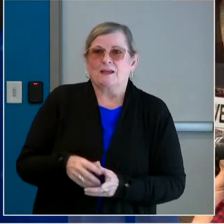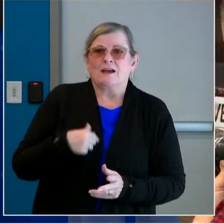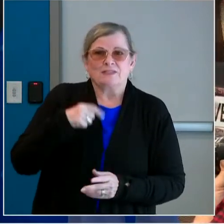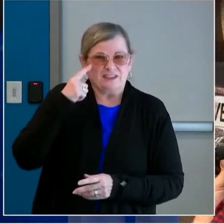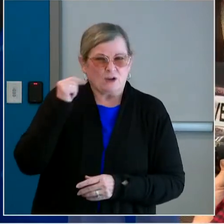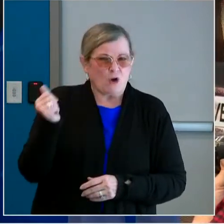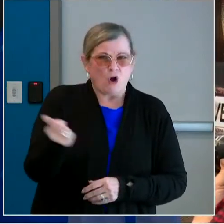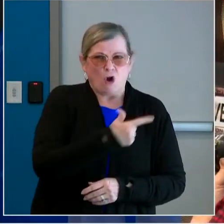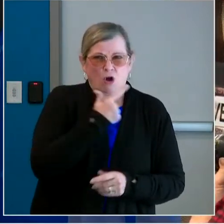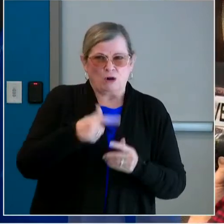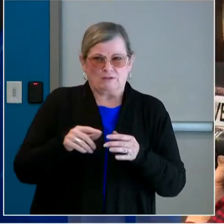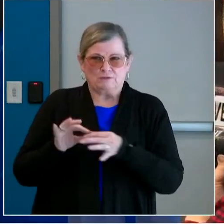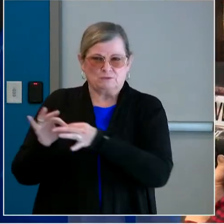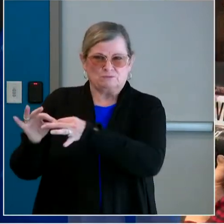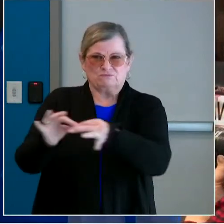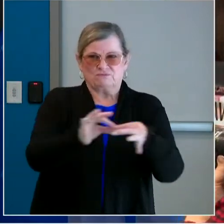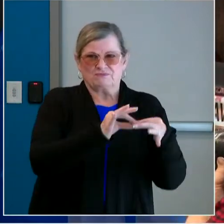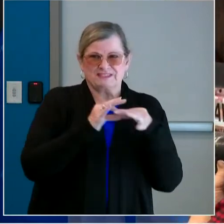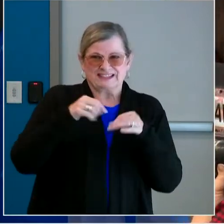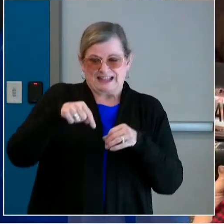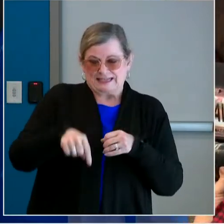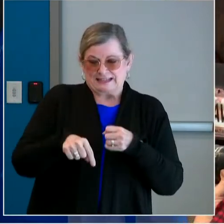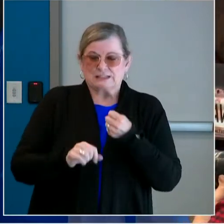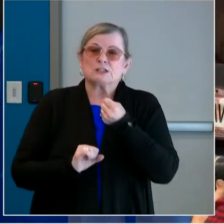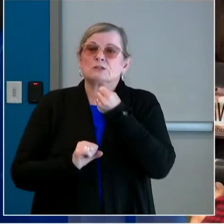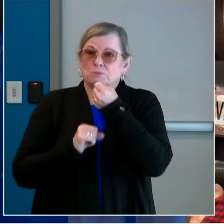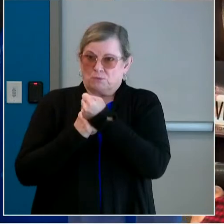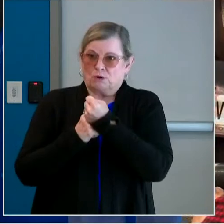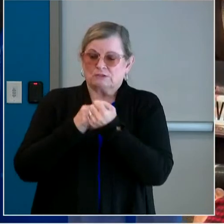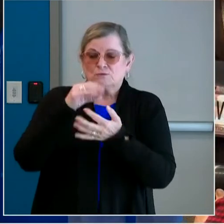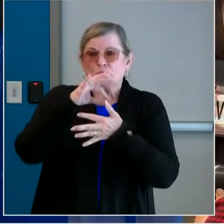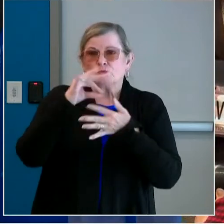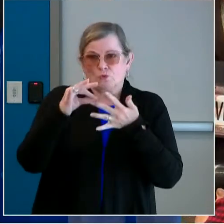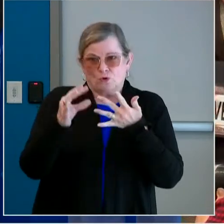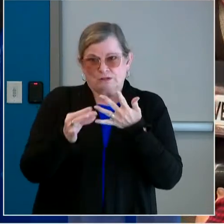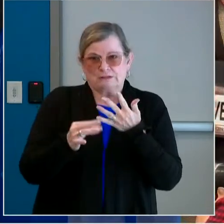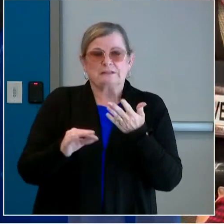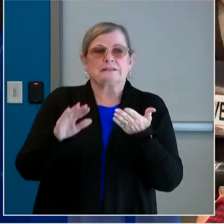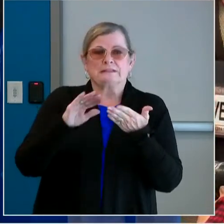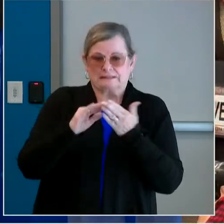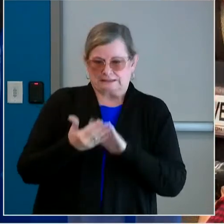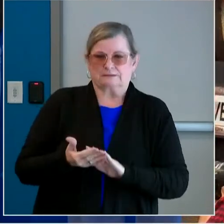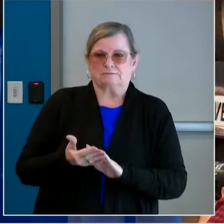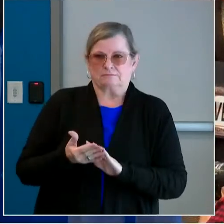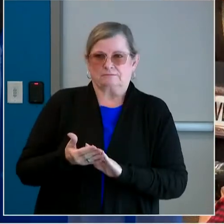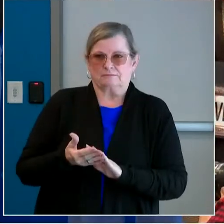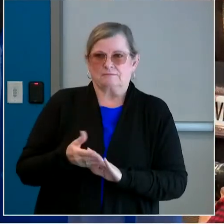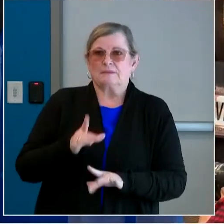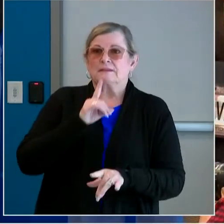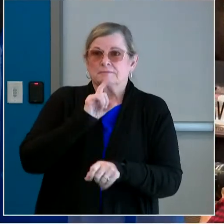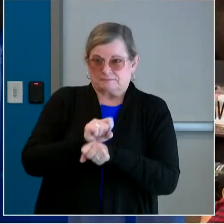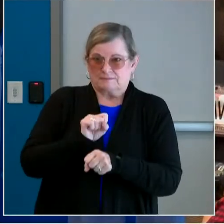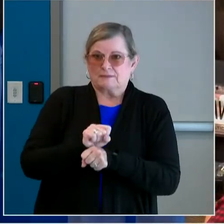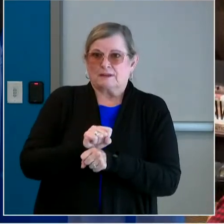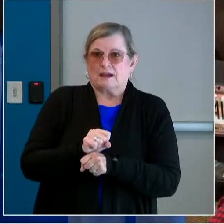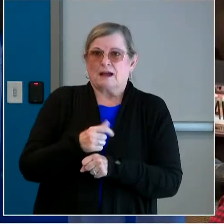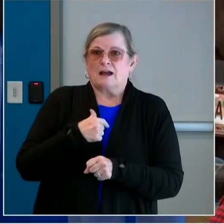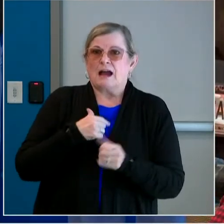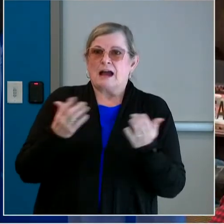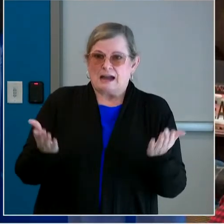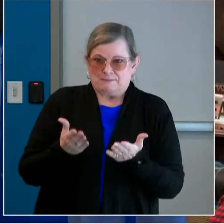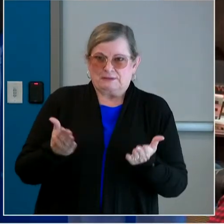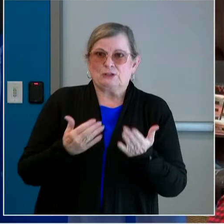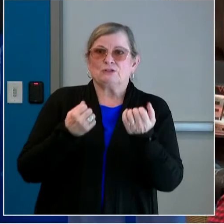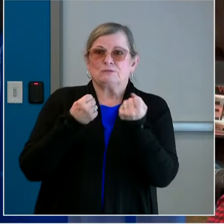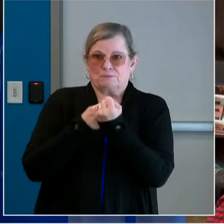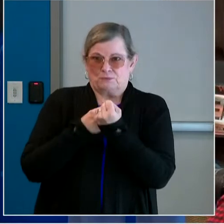pro-choice city. It is. And I am here to stand with the fellow elected officials to send a